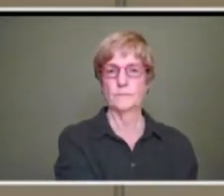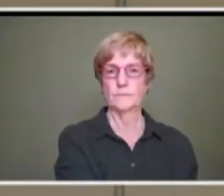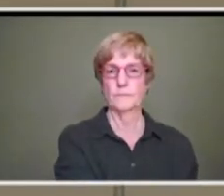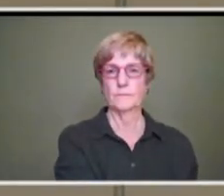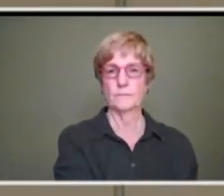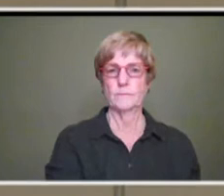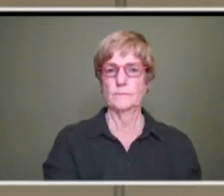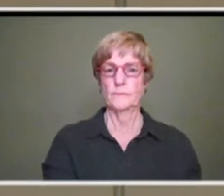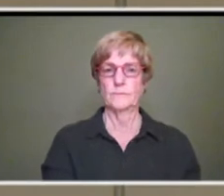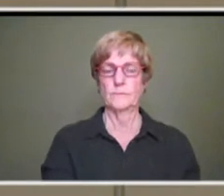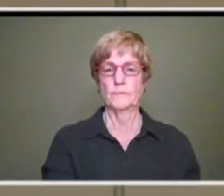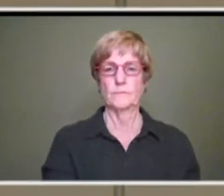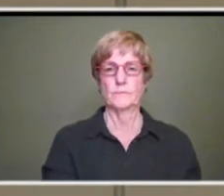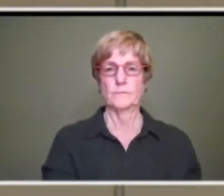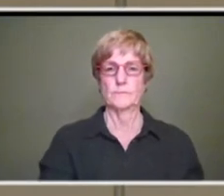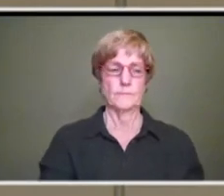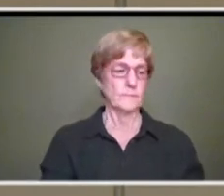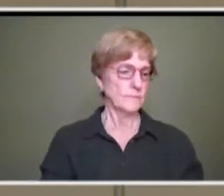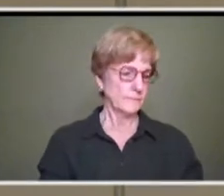okay